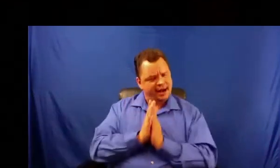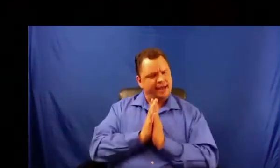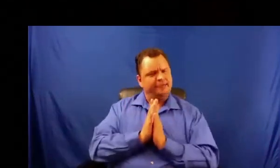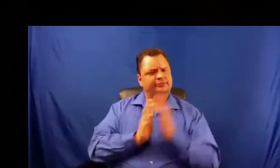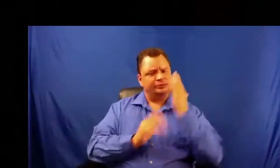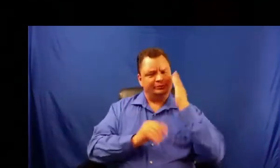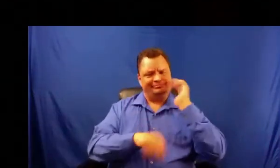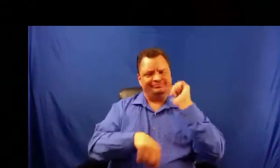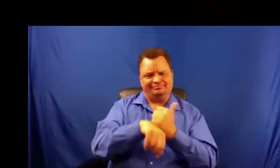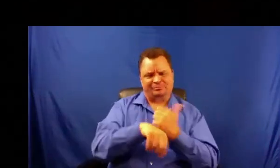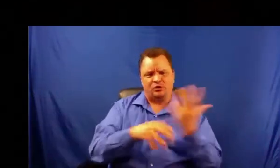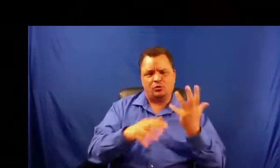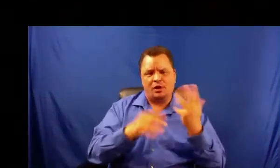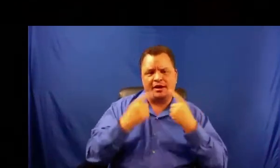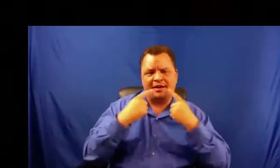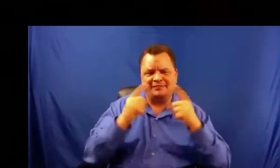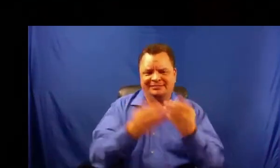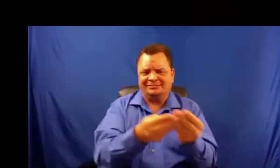spread of